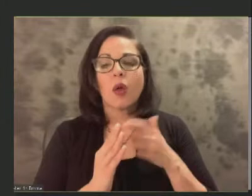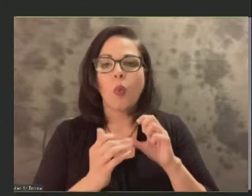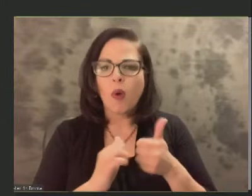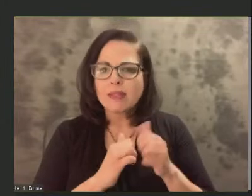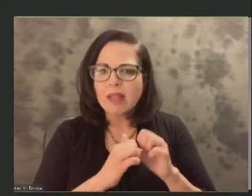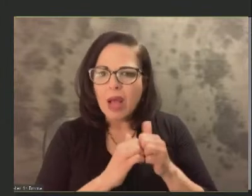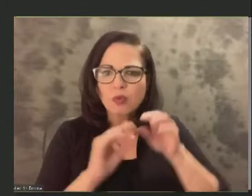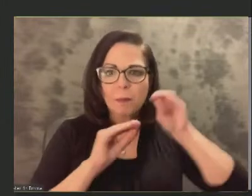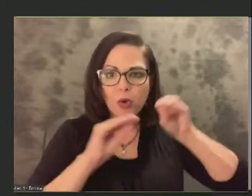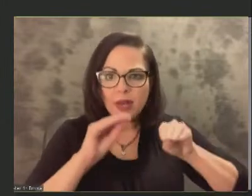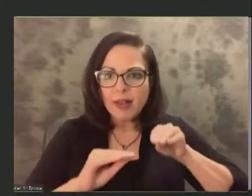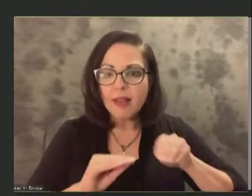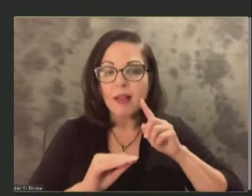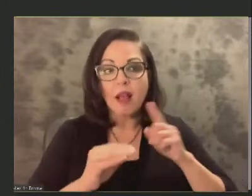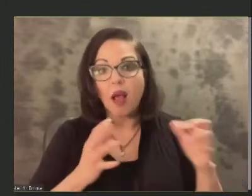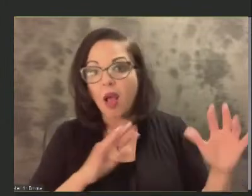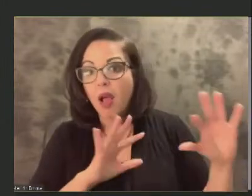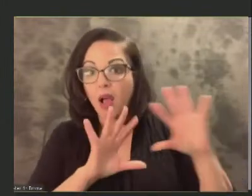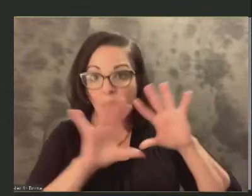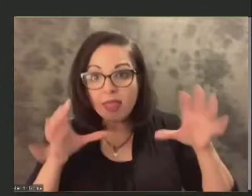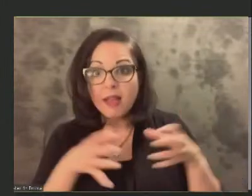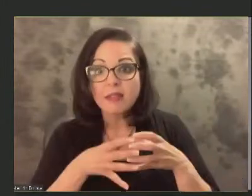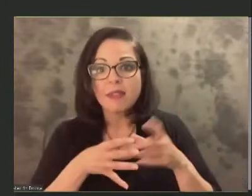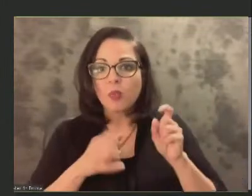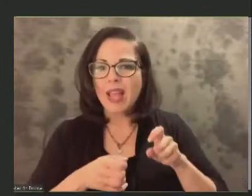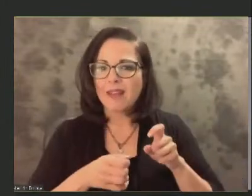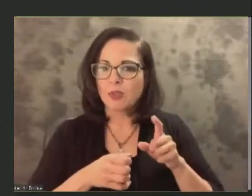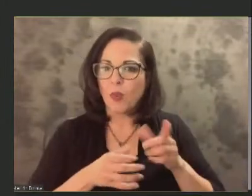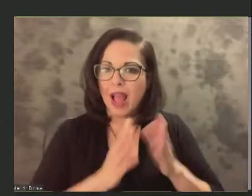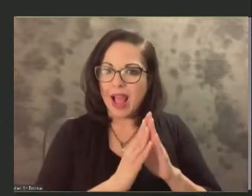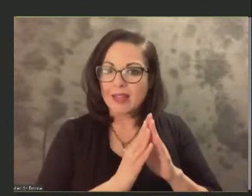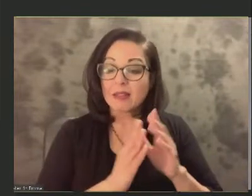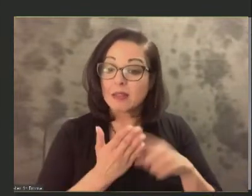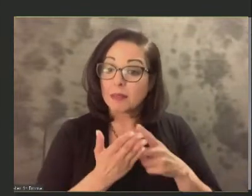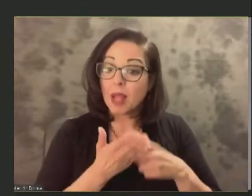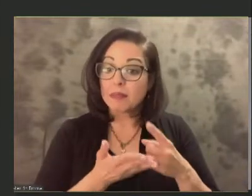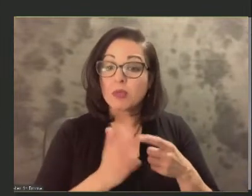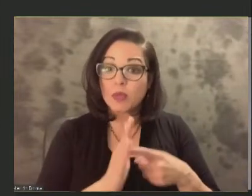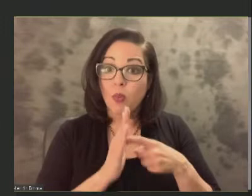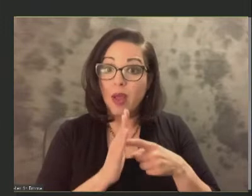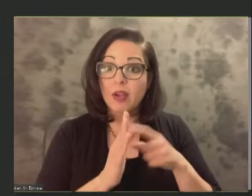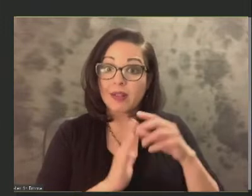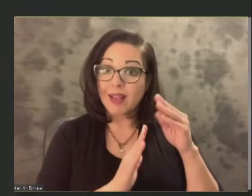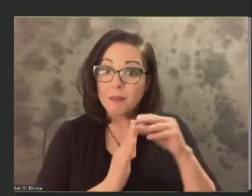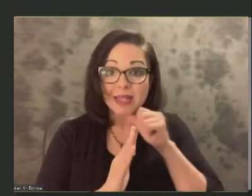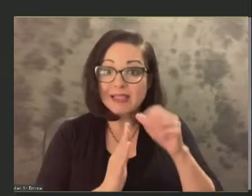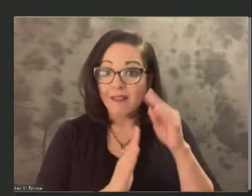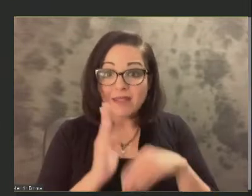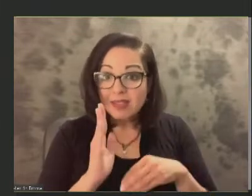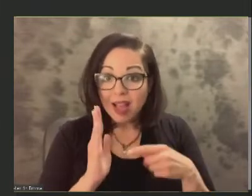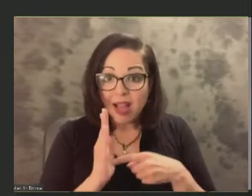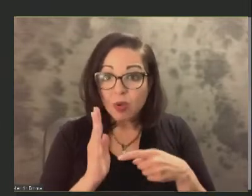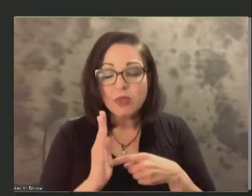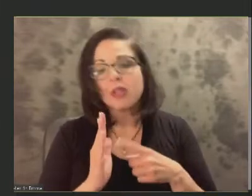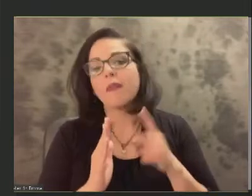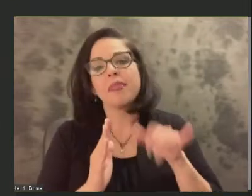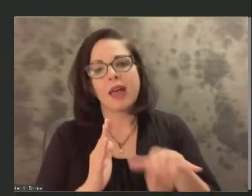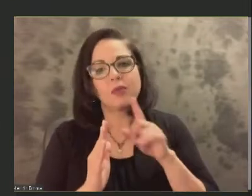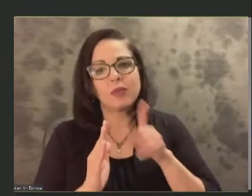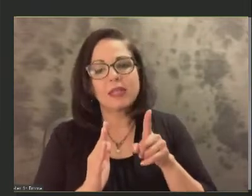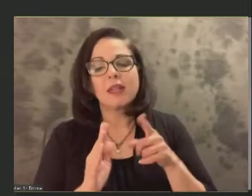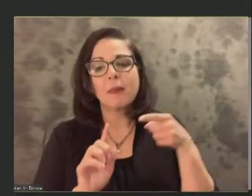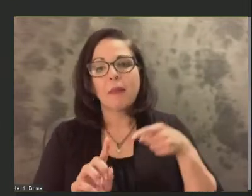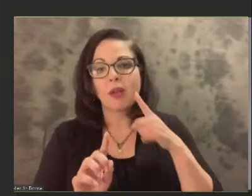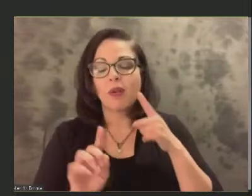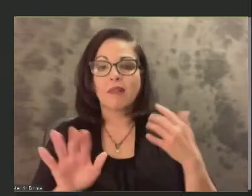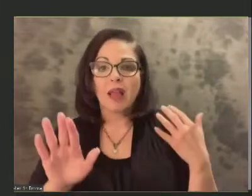ask that question and collect it, but sometimes it is required or asked and it's not filled out. So that really is a matter of accountability at